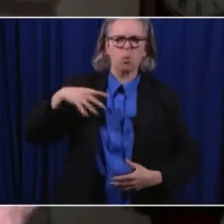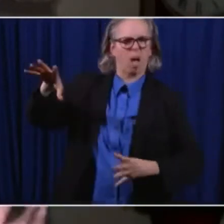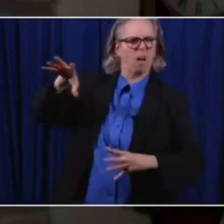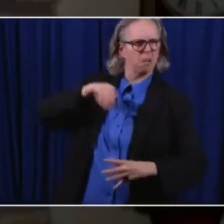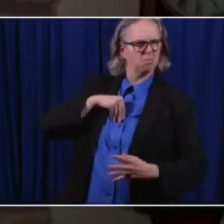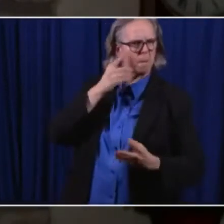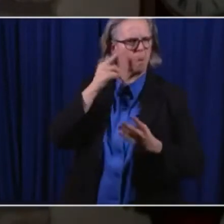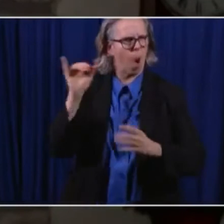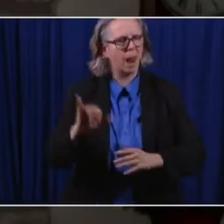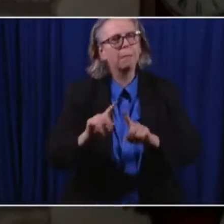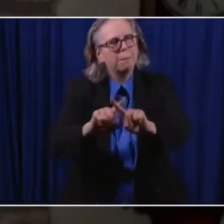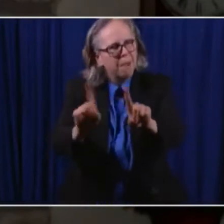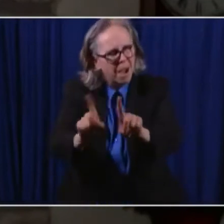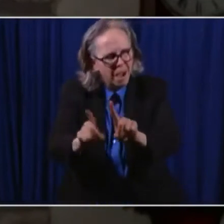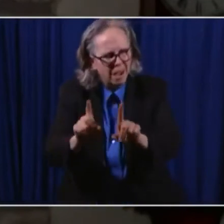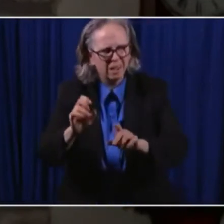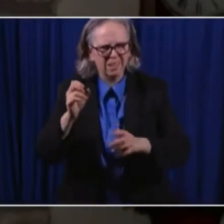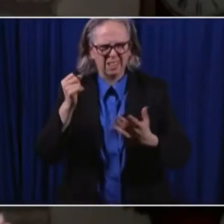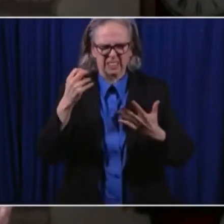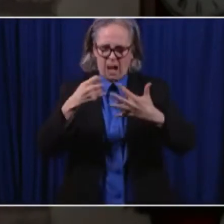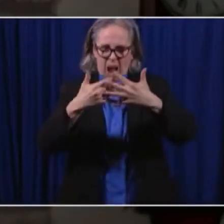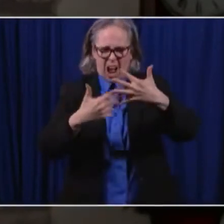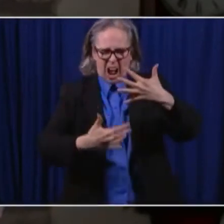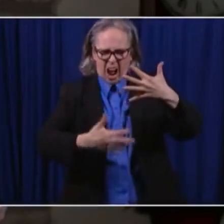people. So even if you accepted,